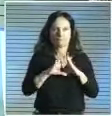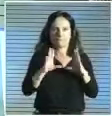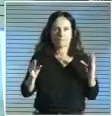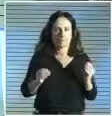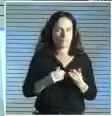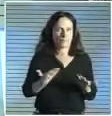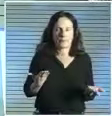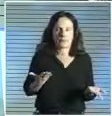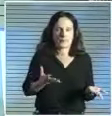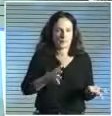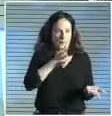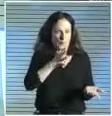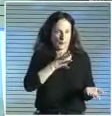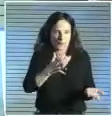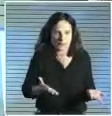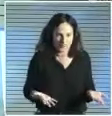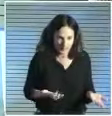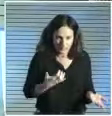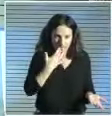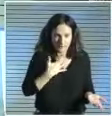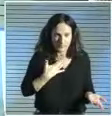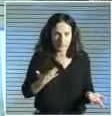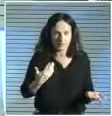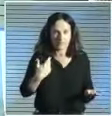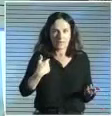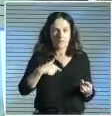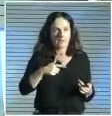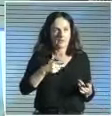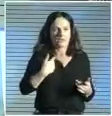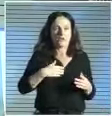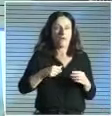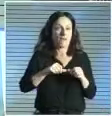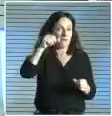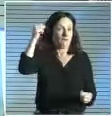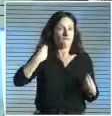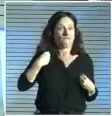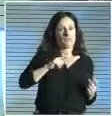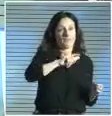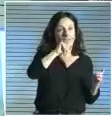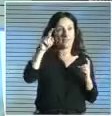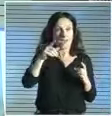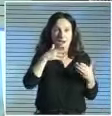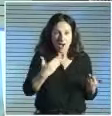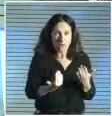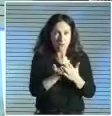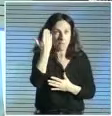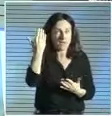lived. But with that, we did a lot of investment in data as a destination, and